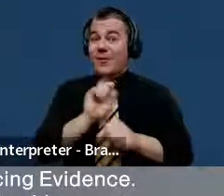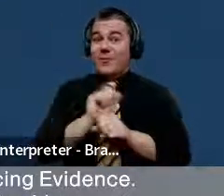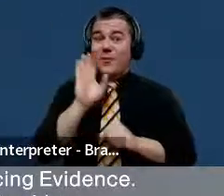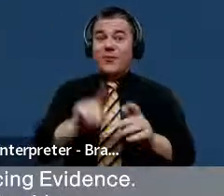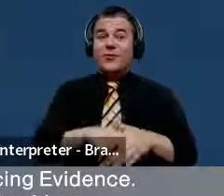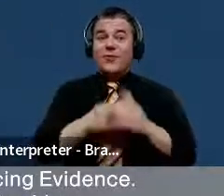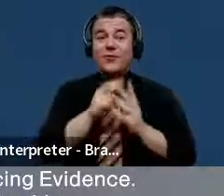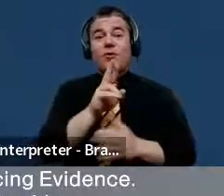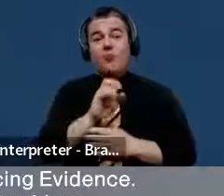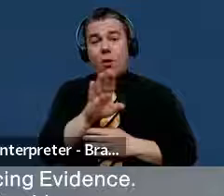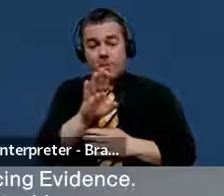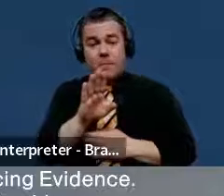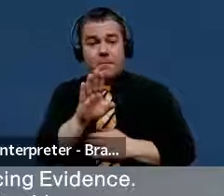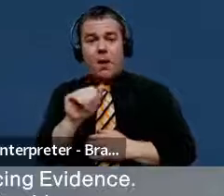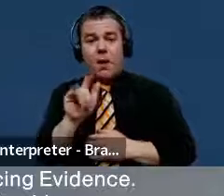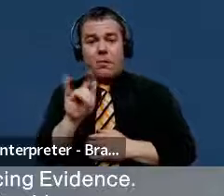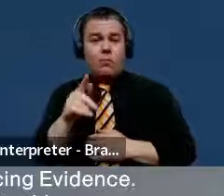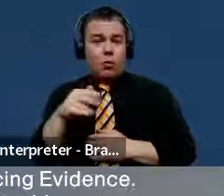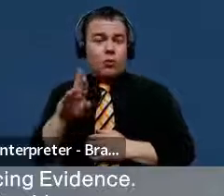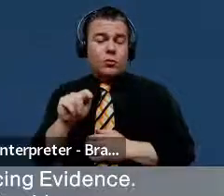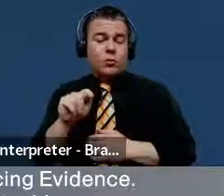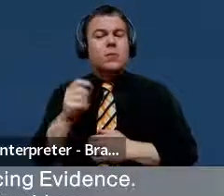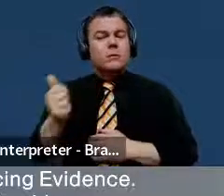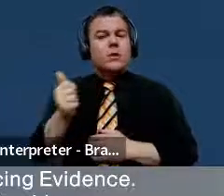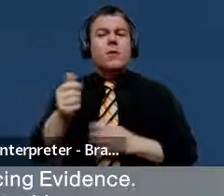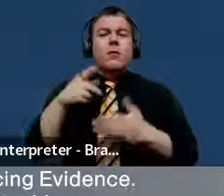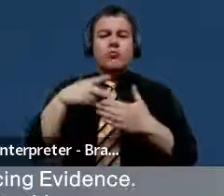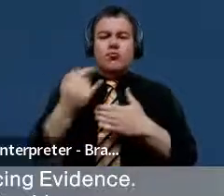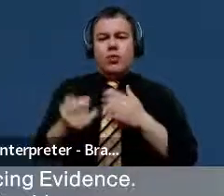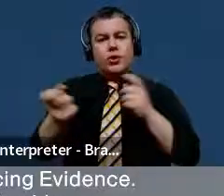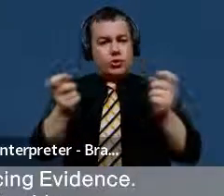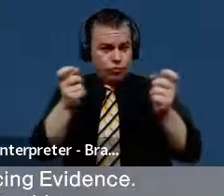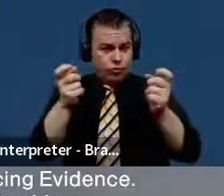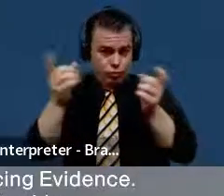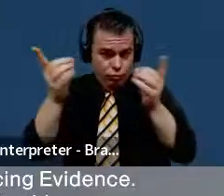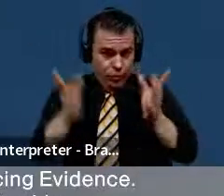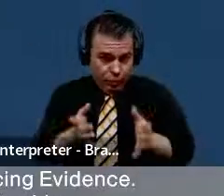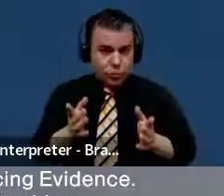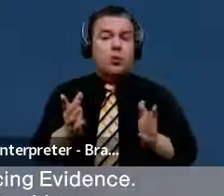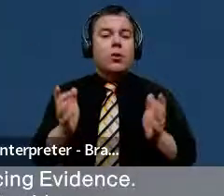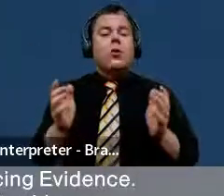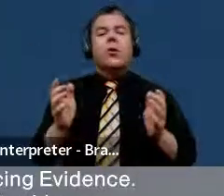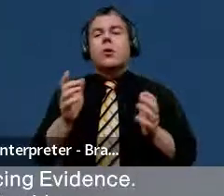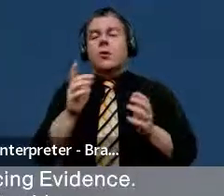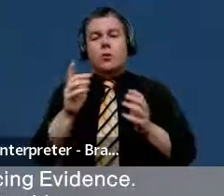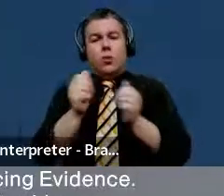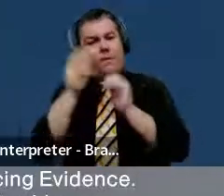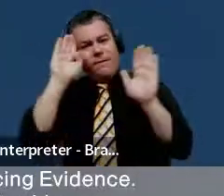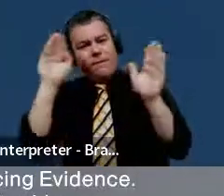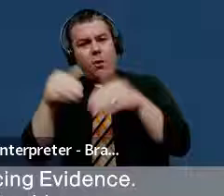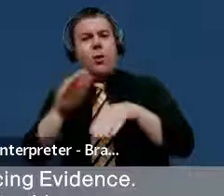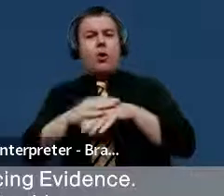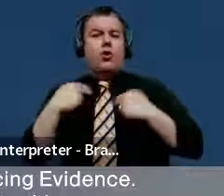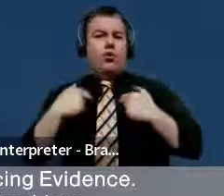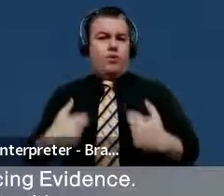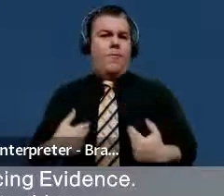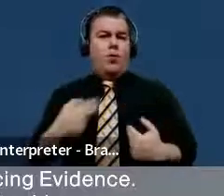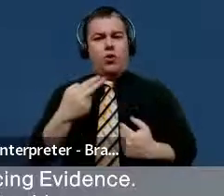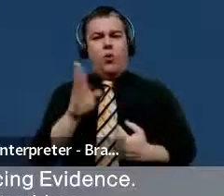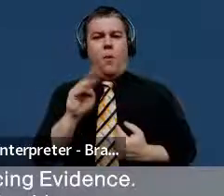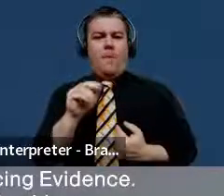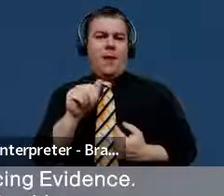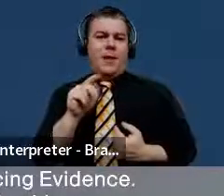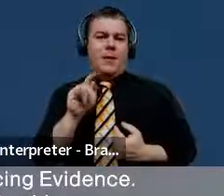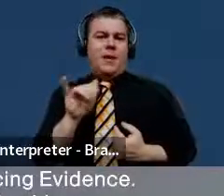Rob Alport. He is a project director with a focus on humanitarian settings and specifically